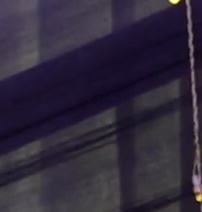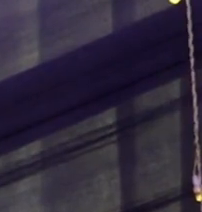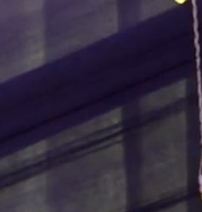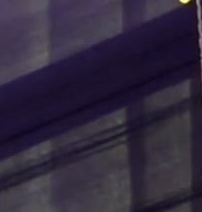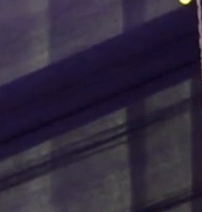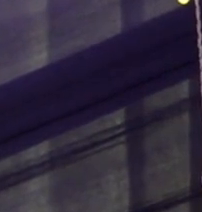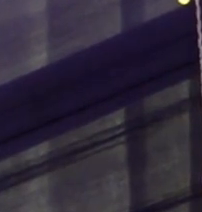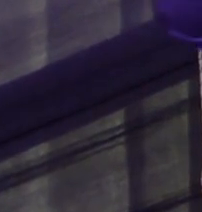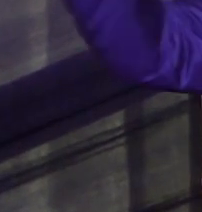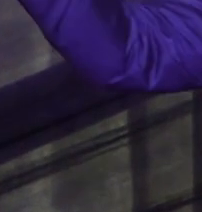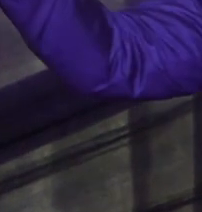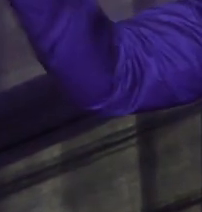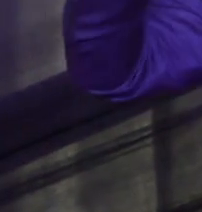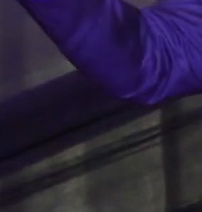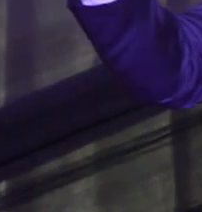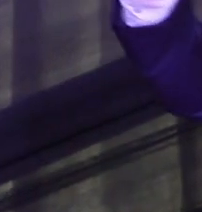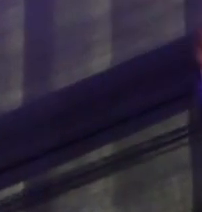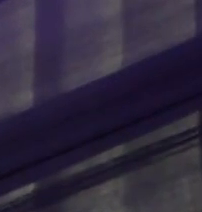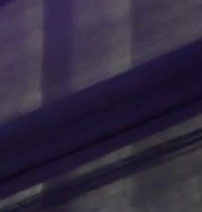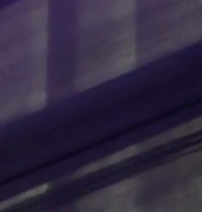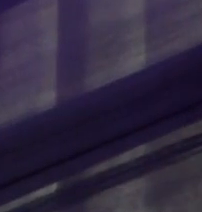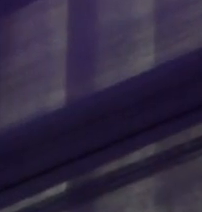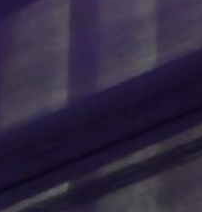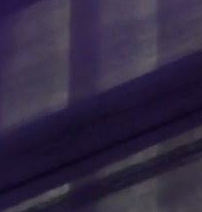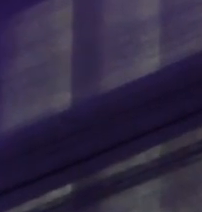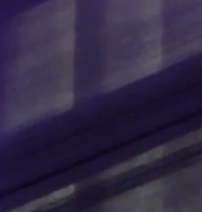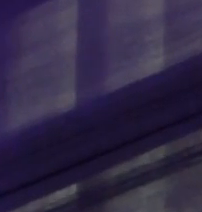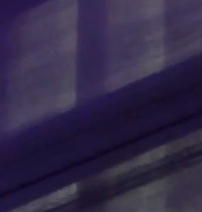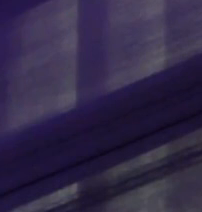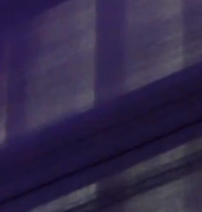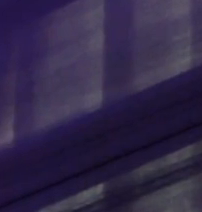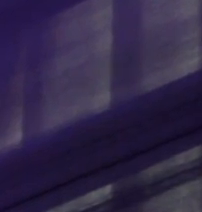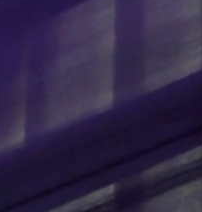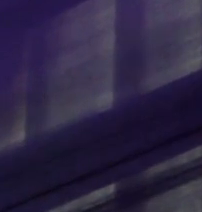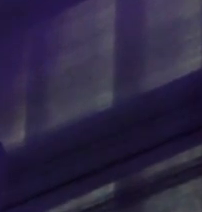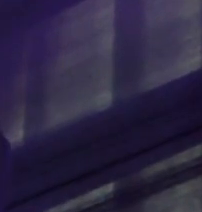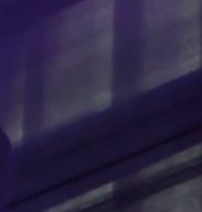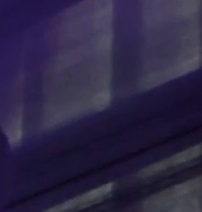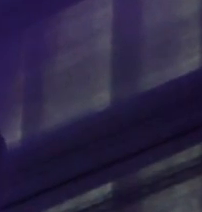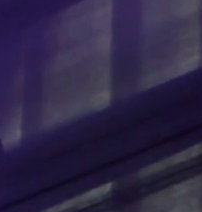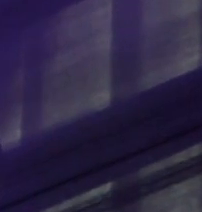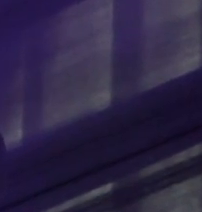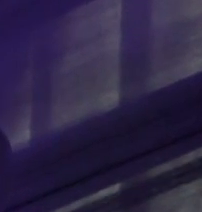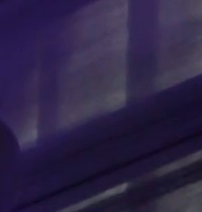no diversion, no steel bath, no miscarriage,